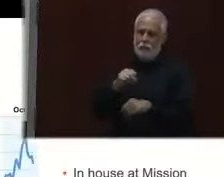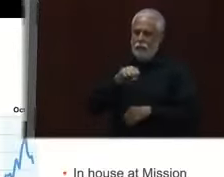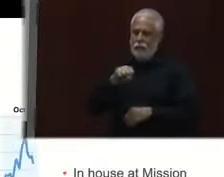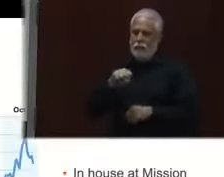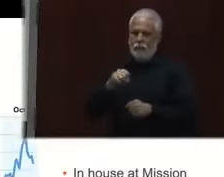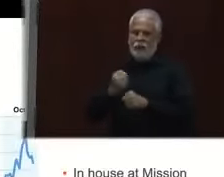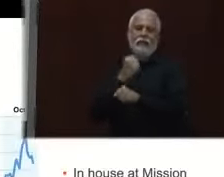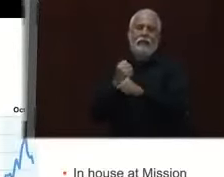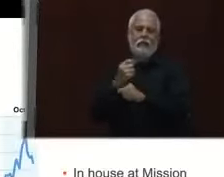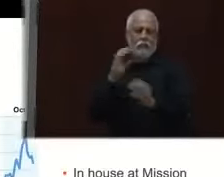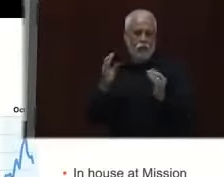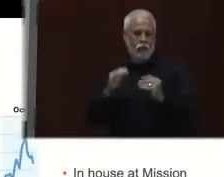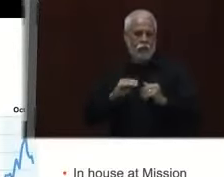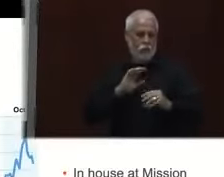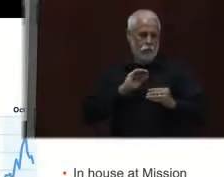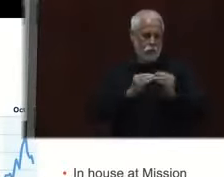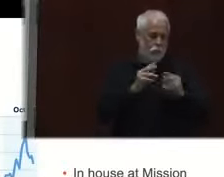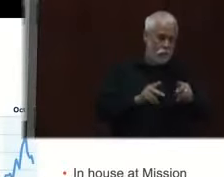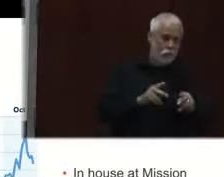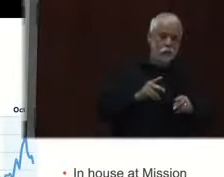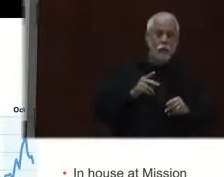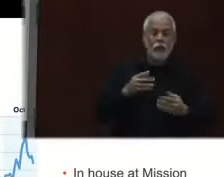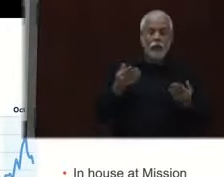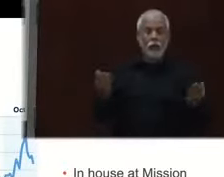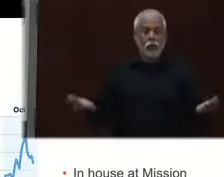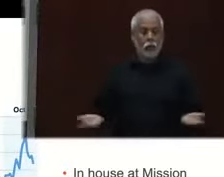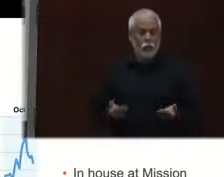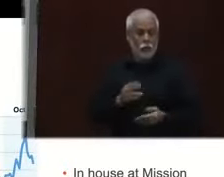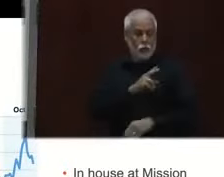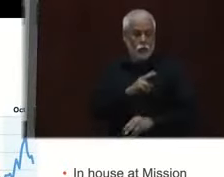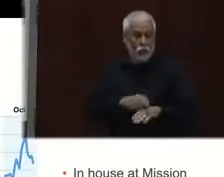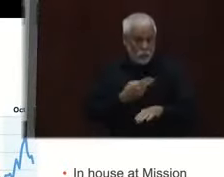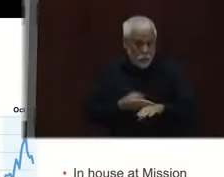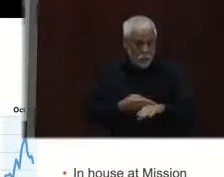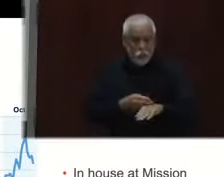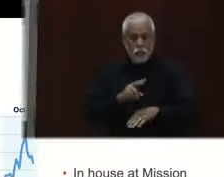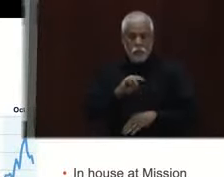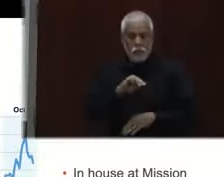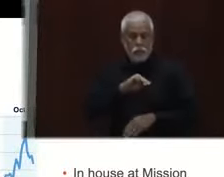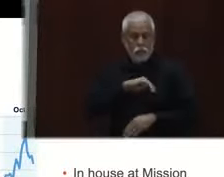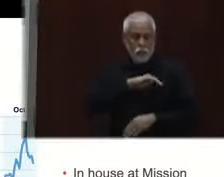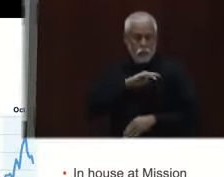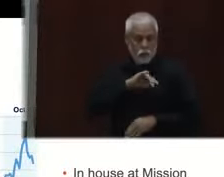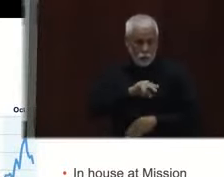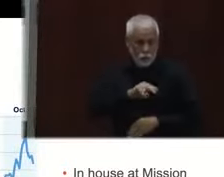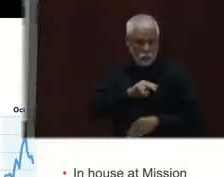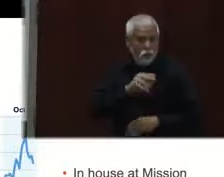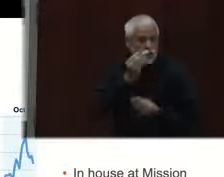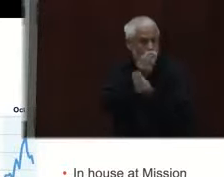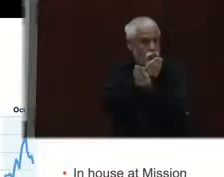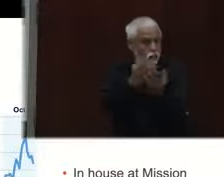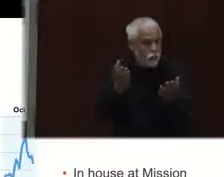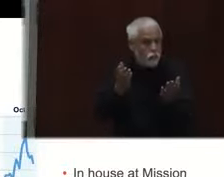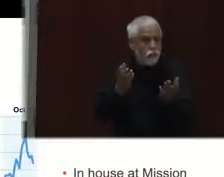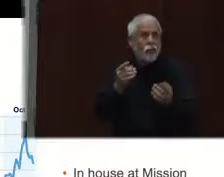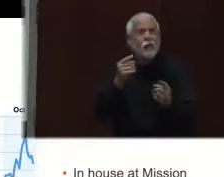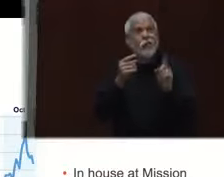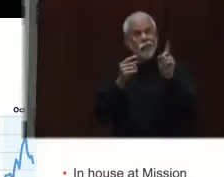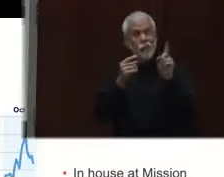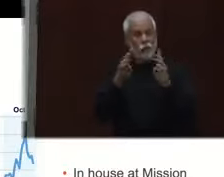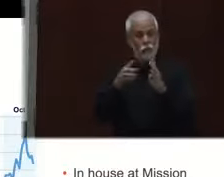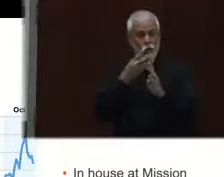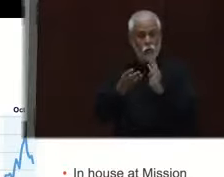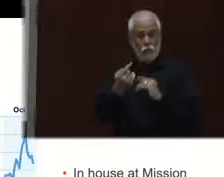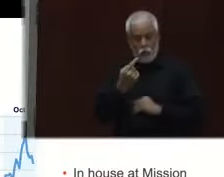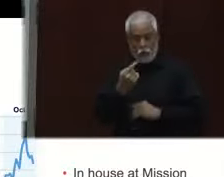population. At Mission, I wanted to provide an update of what we've seen, and you'll note that on this chart, this